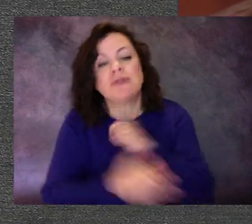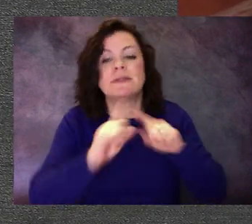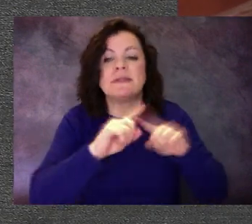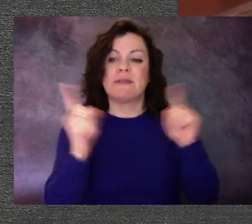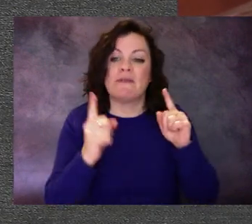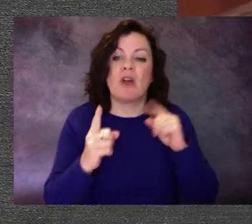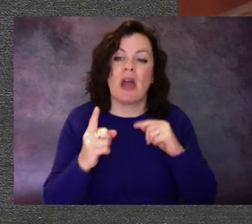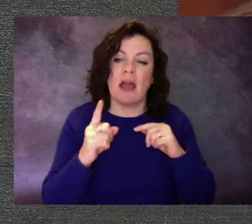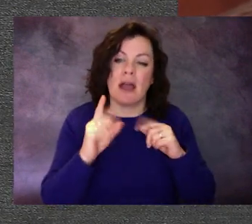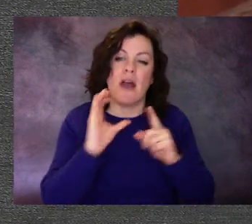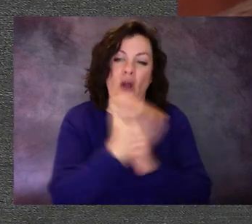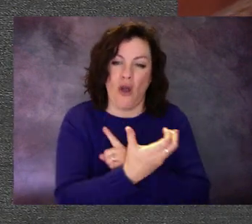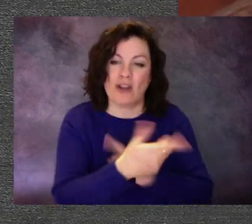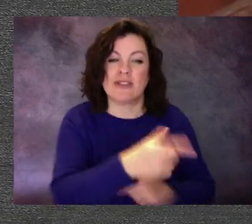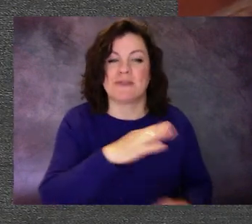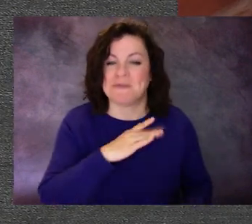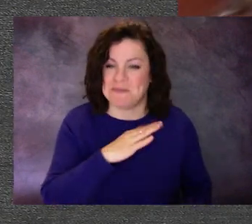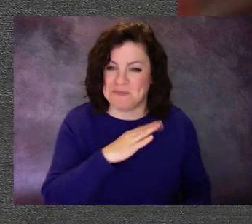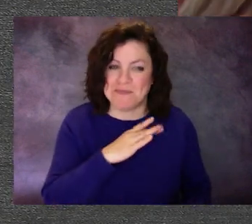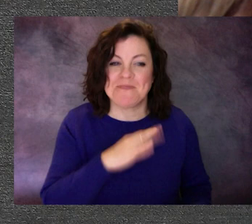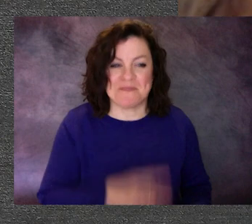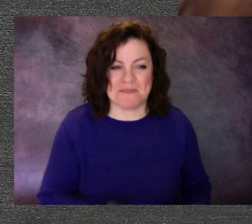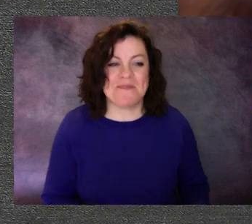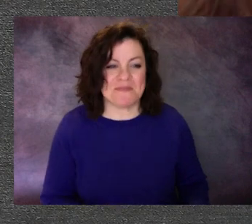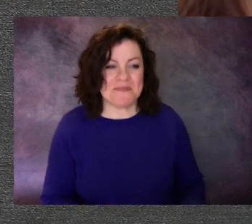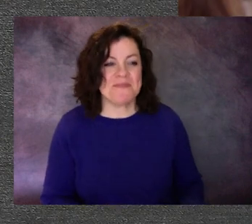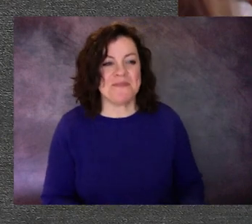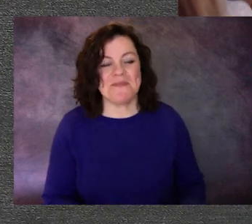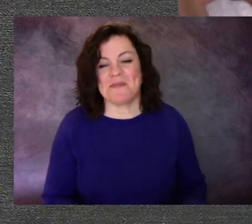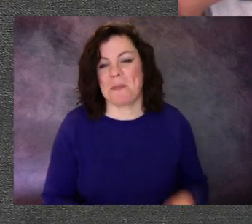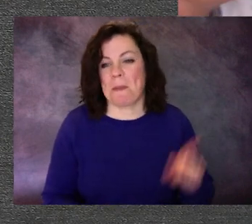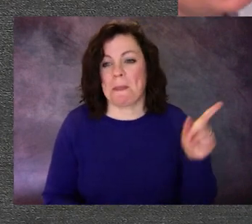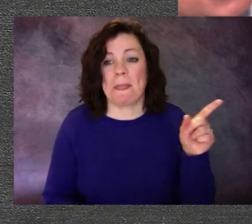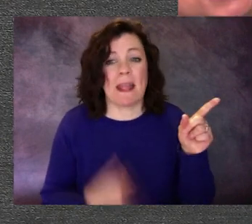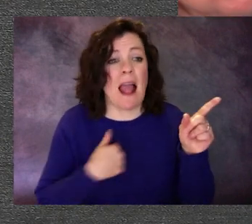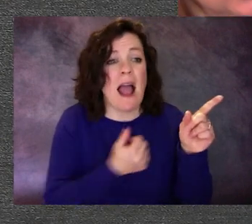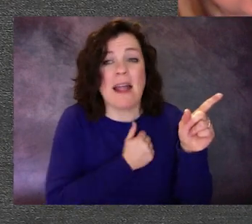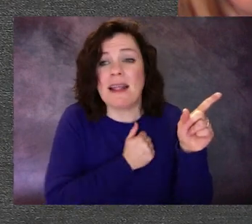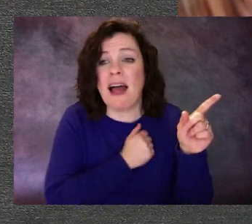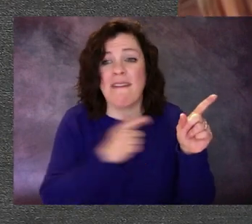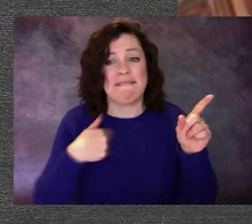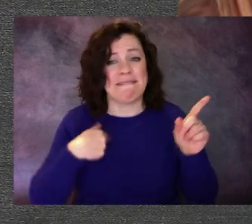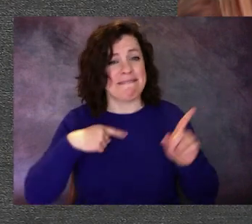it's just silly. Wait till you see it. And